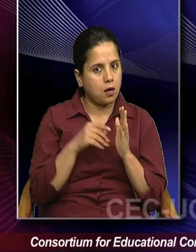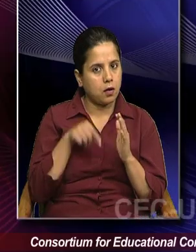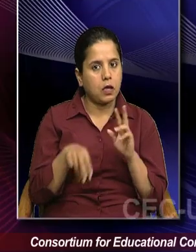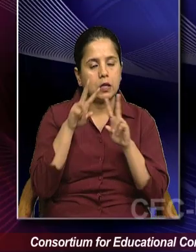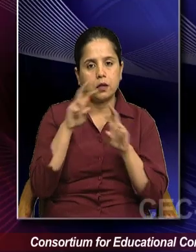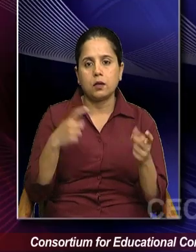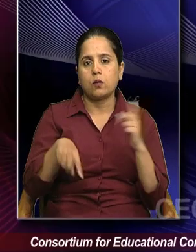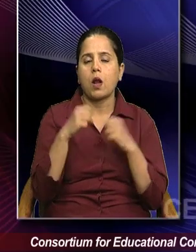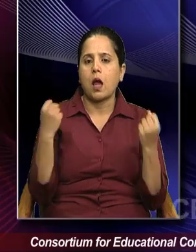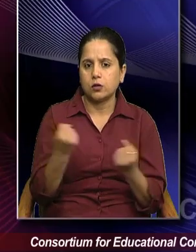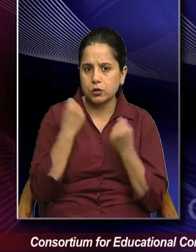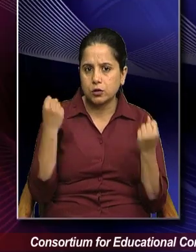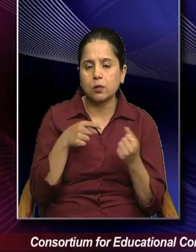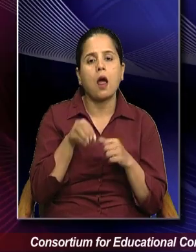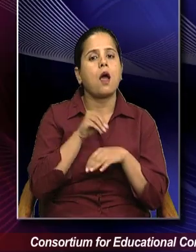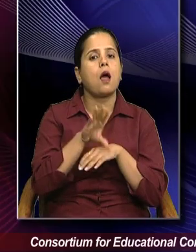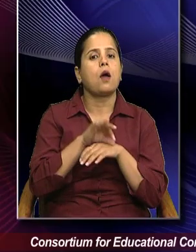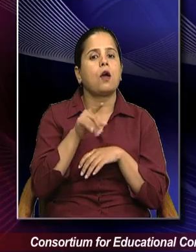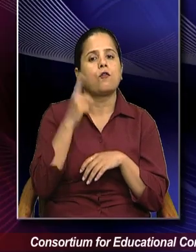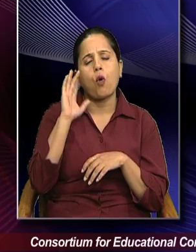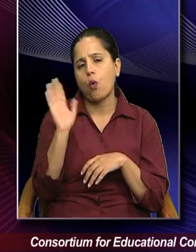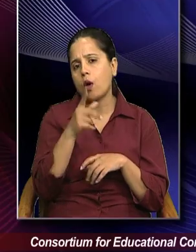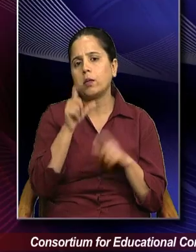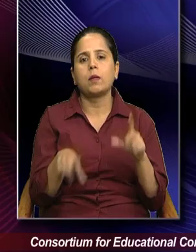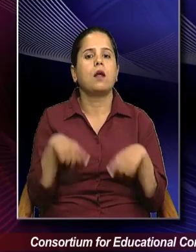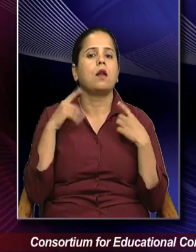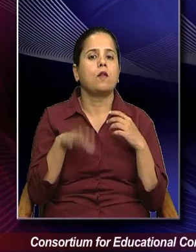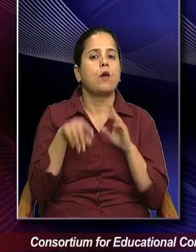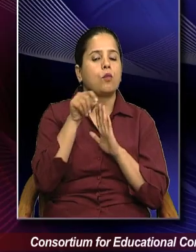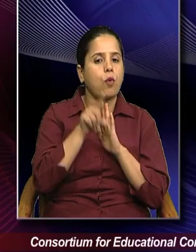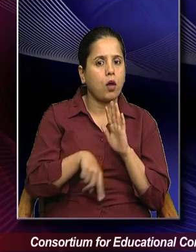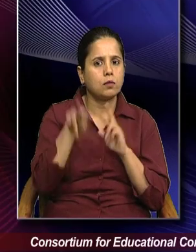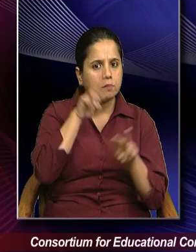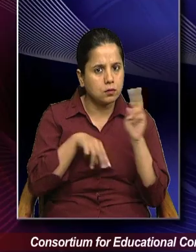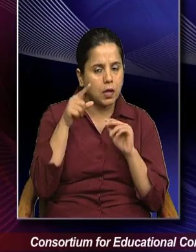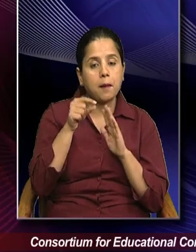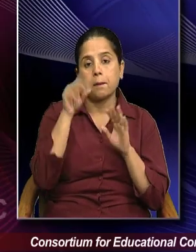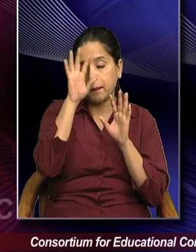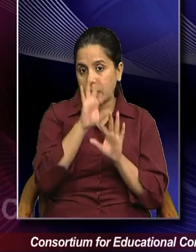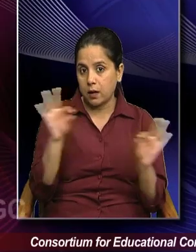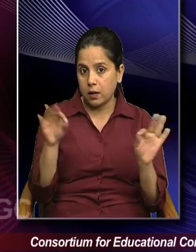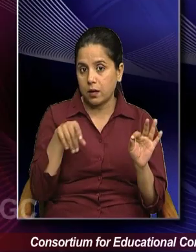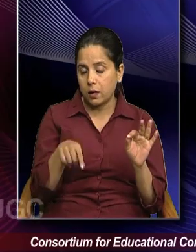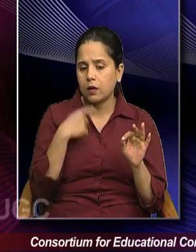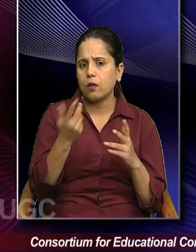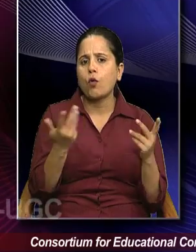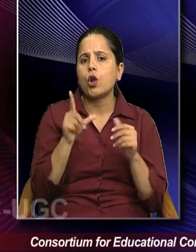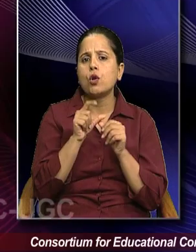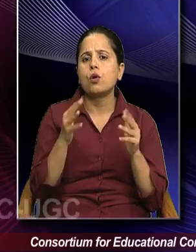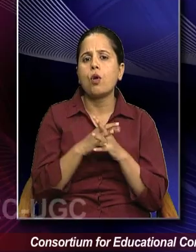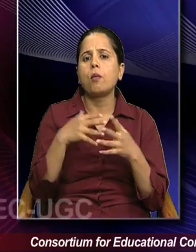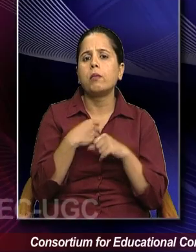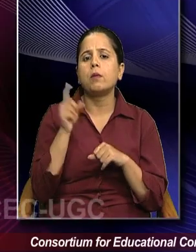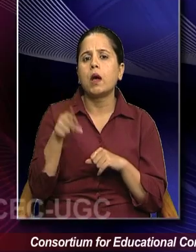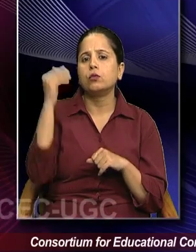into actionable advice for everyone's life. Policy analysis piece, the what lawmakers need to